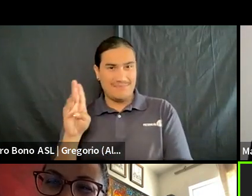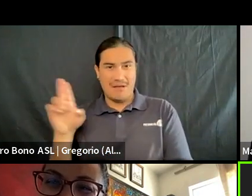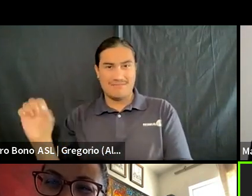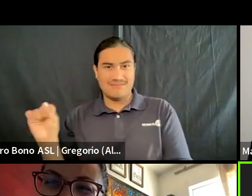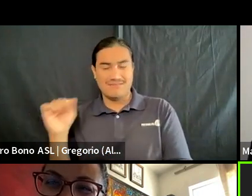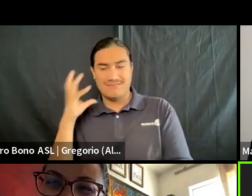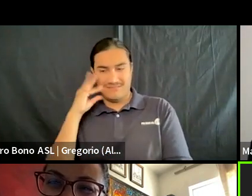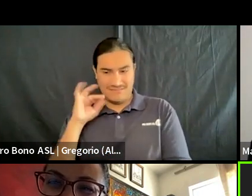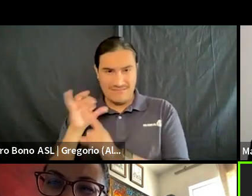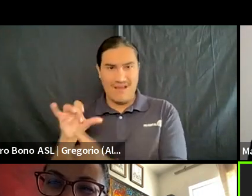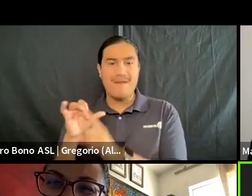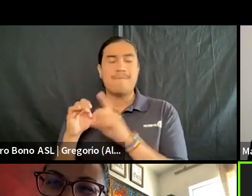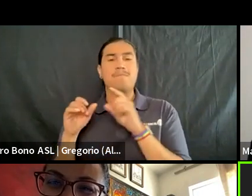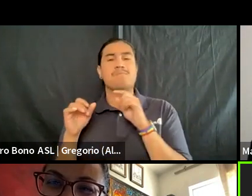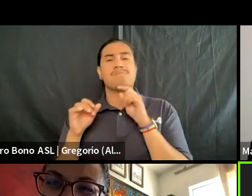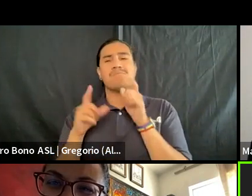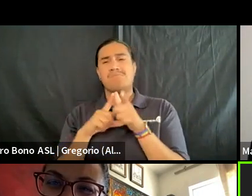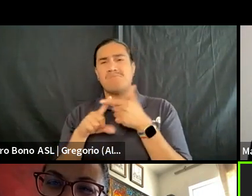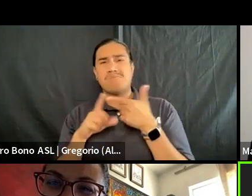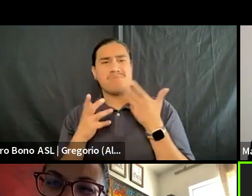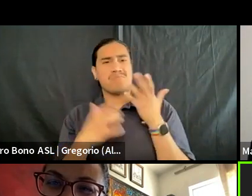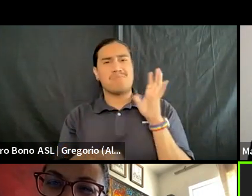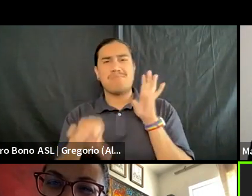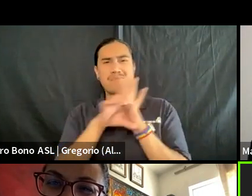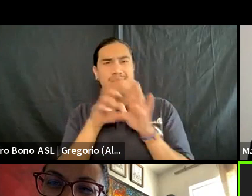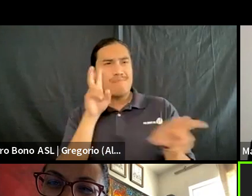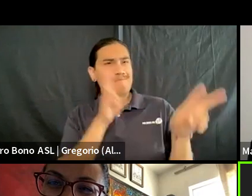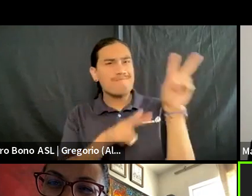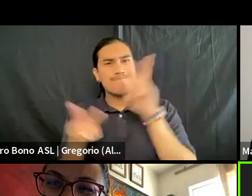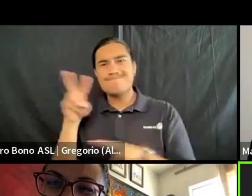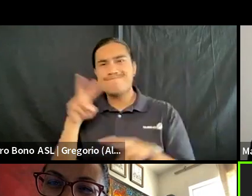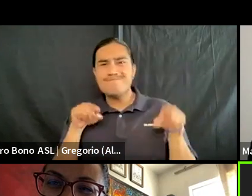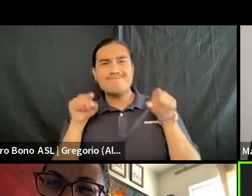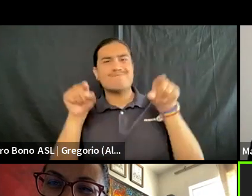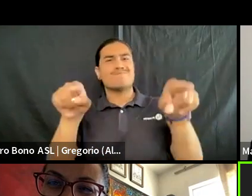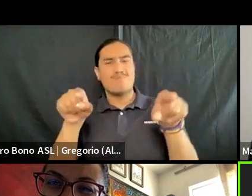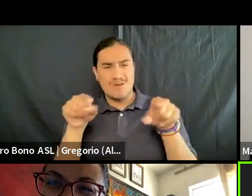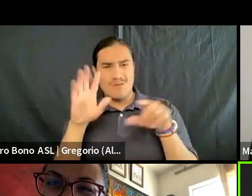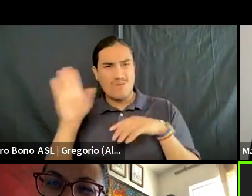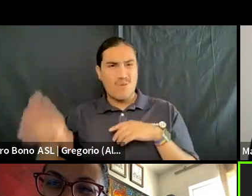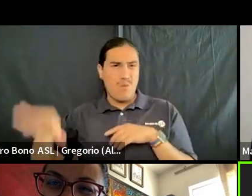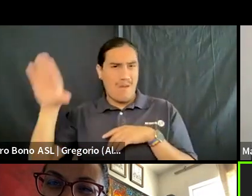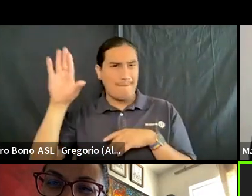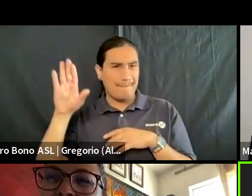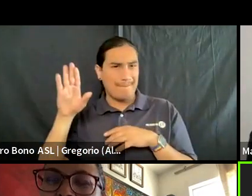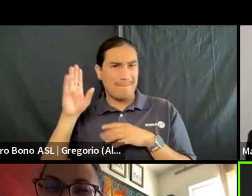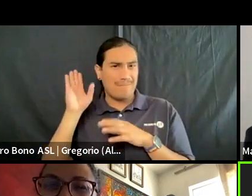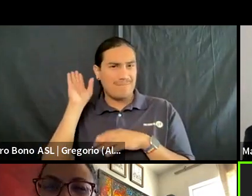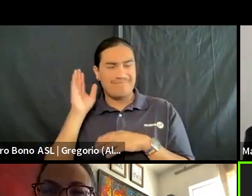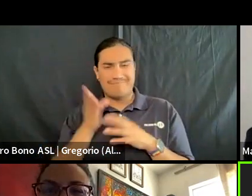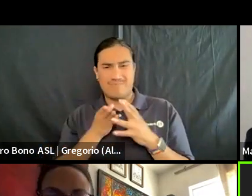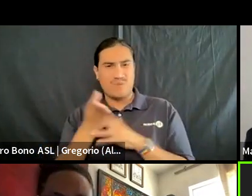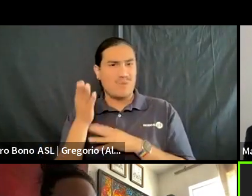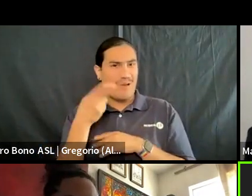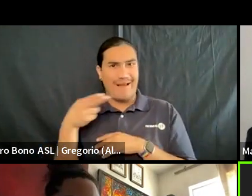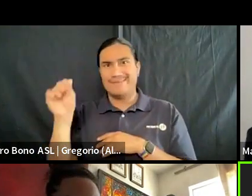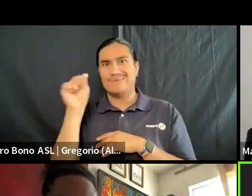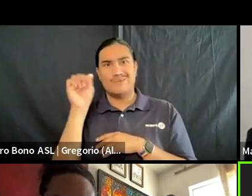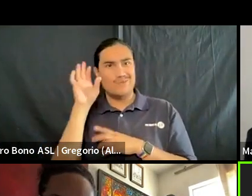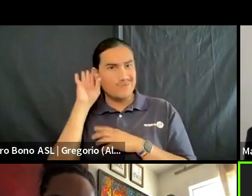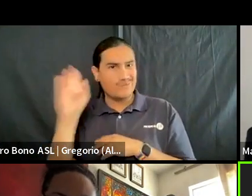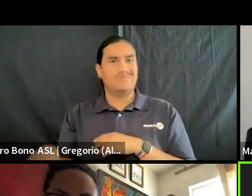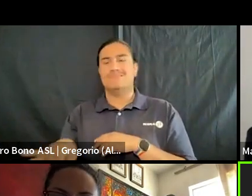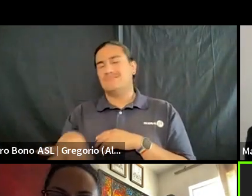And the characters that I would observe while I was riding the bus all my childhood through high school, riding the bus all the freaking